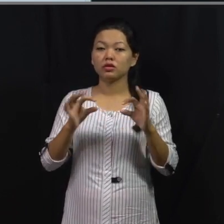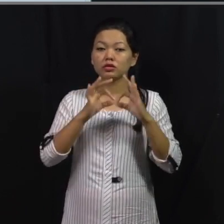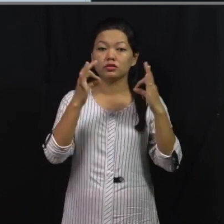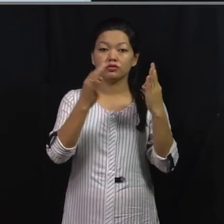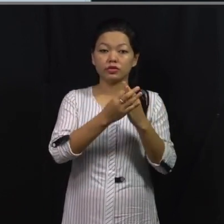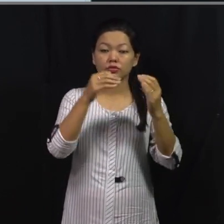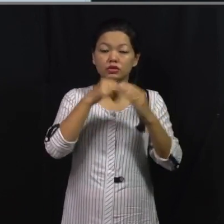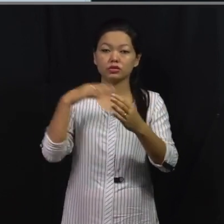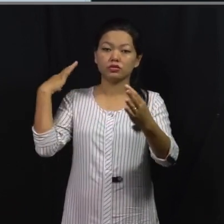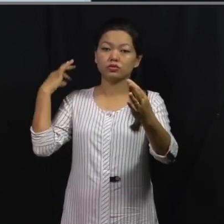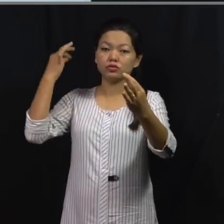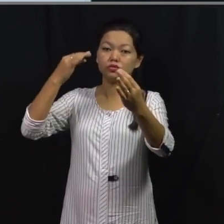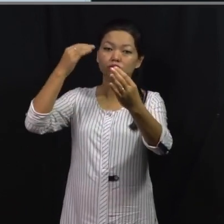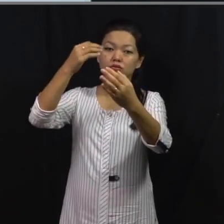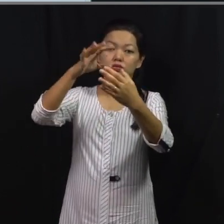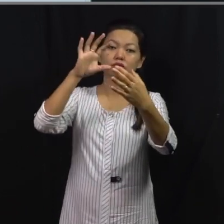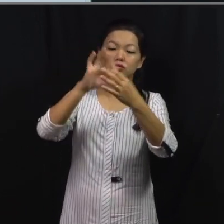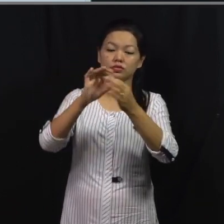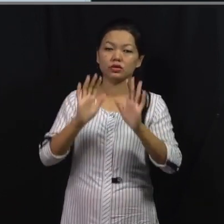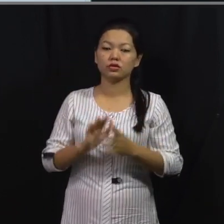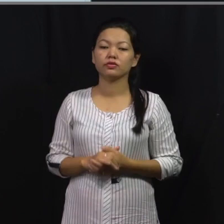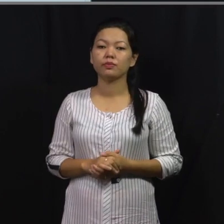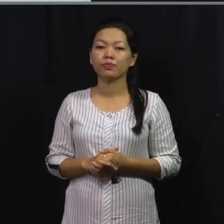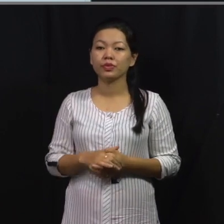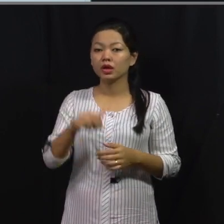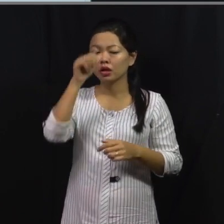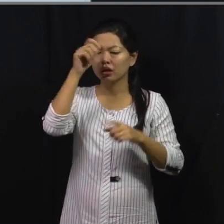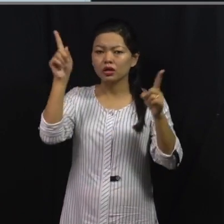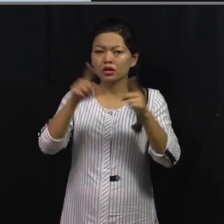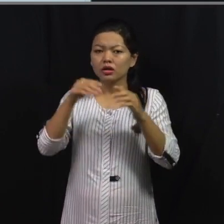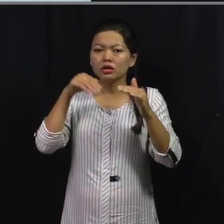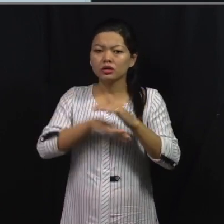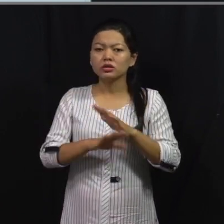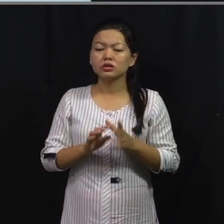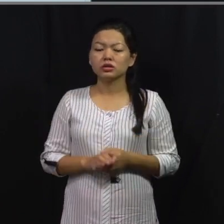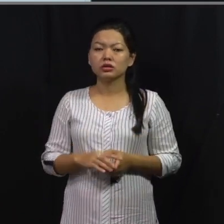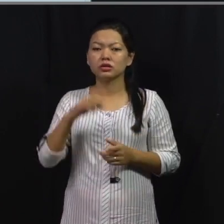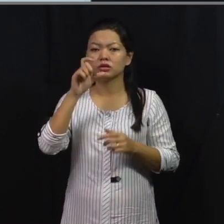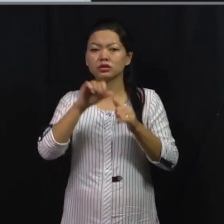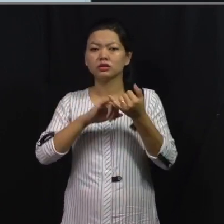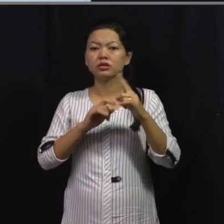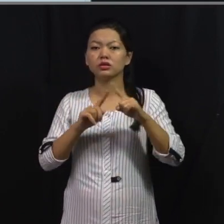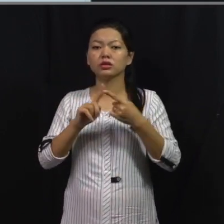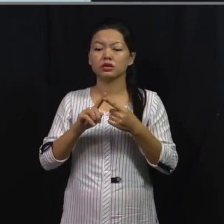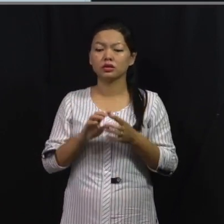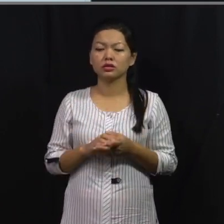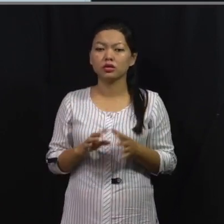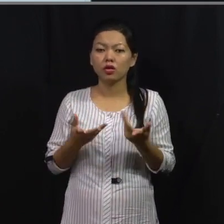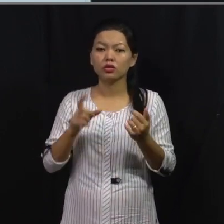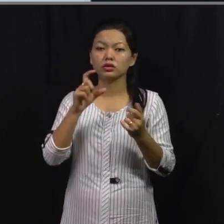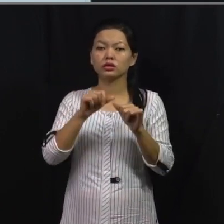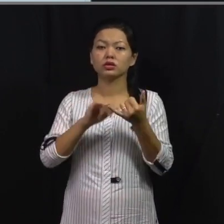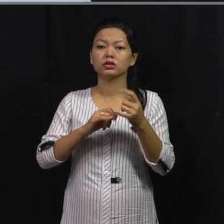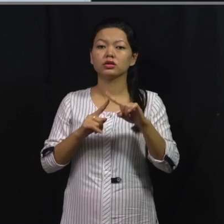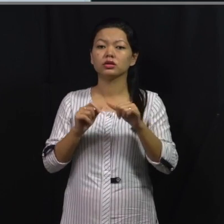those things makes up the complex of hereditary. In India, okay, this particular caste or casta, okay,